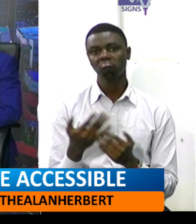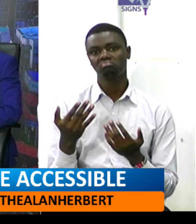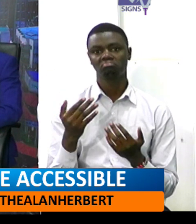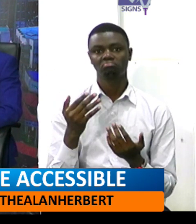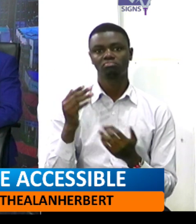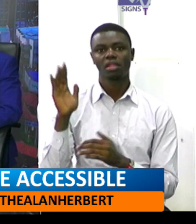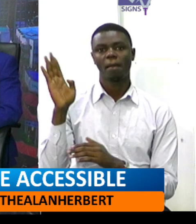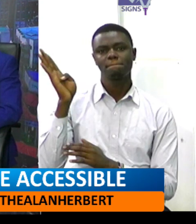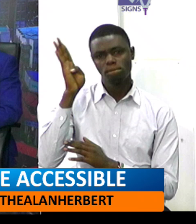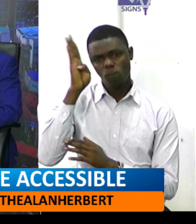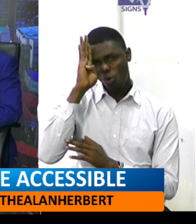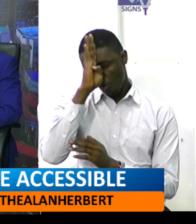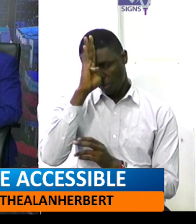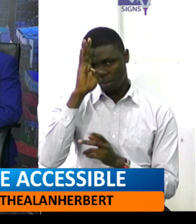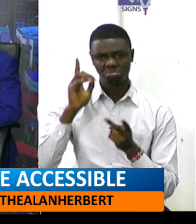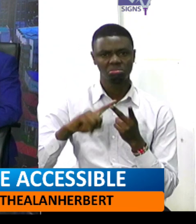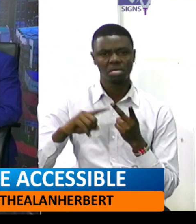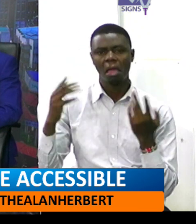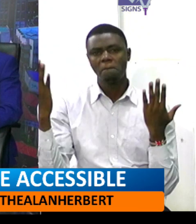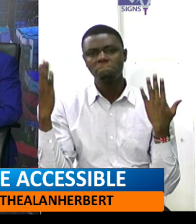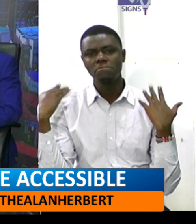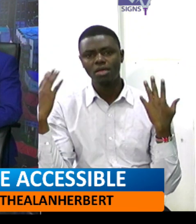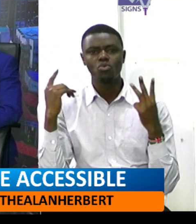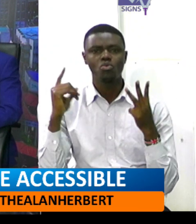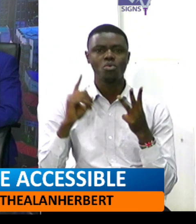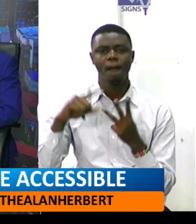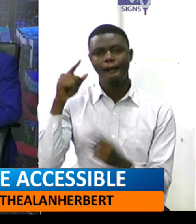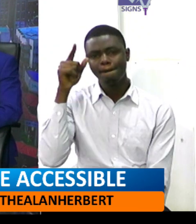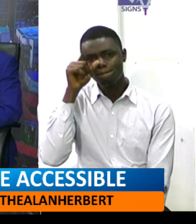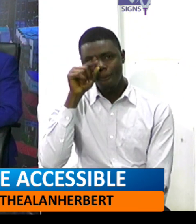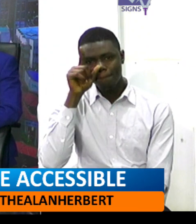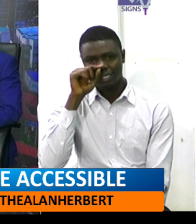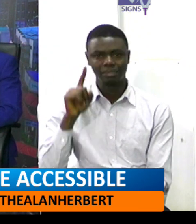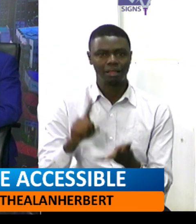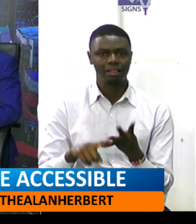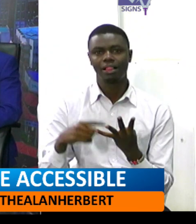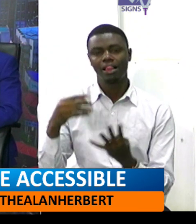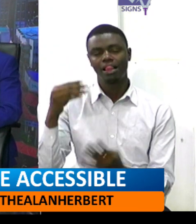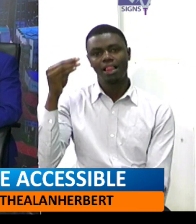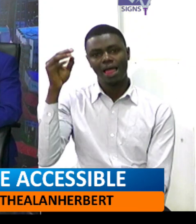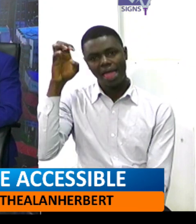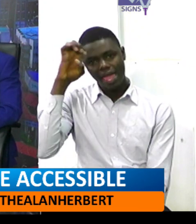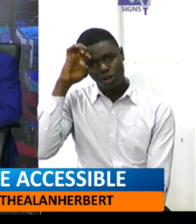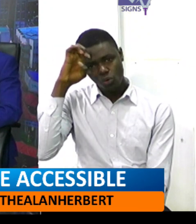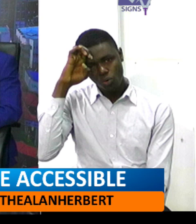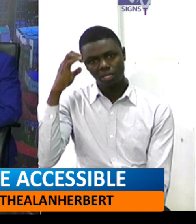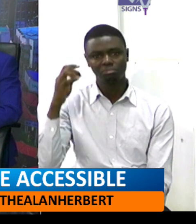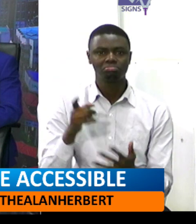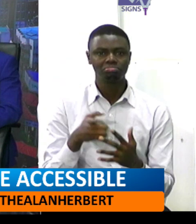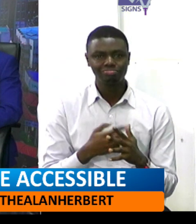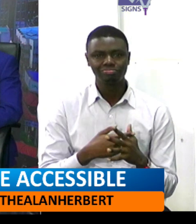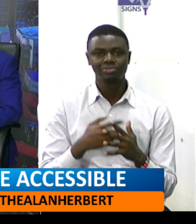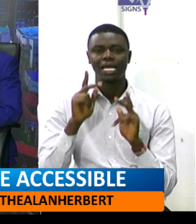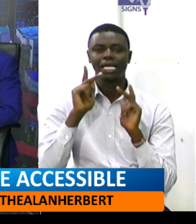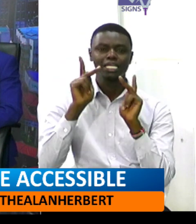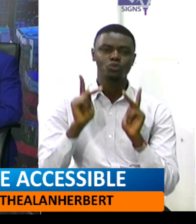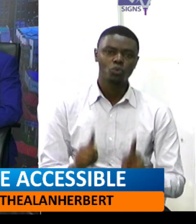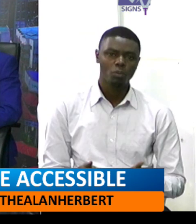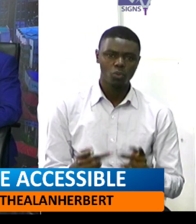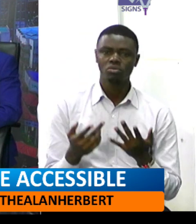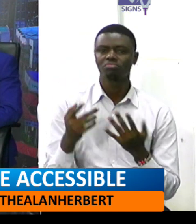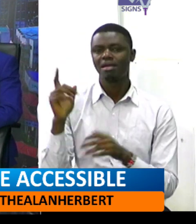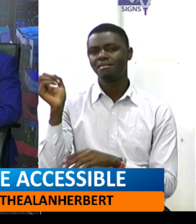Bungoma, Meru, Mombasa, Eldoret, Kisumu,